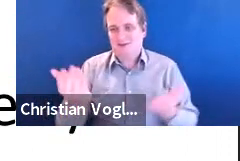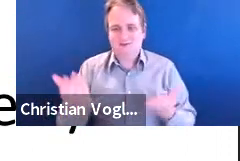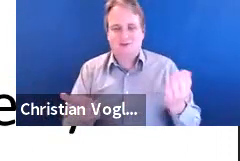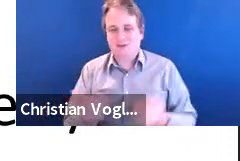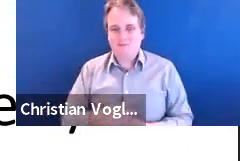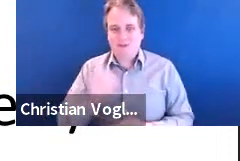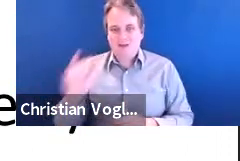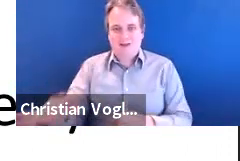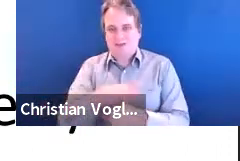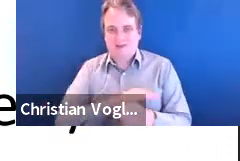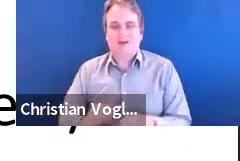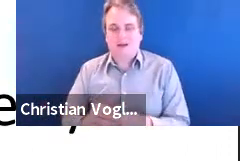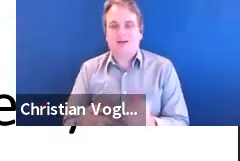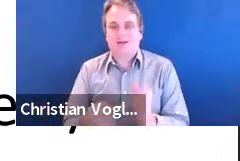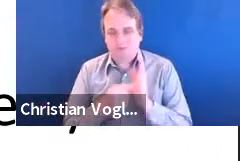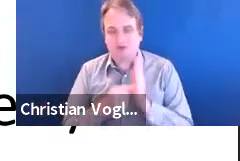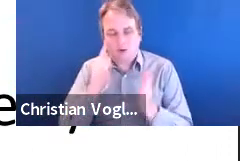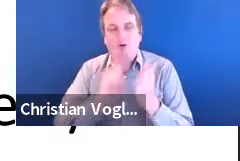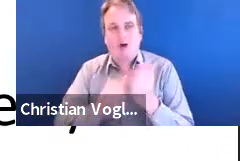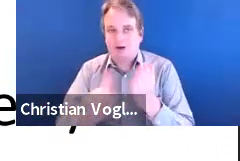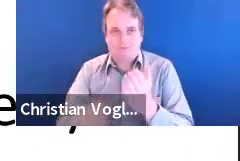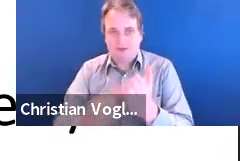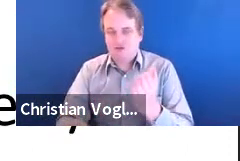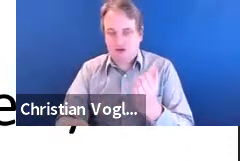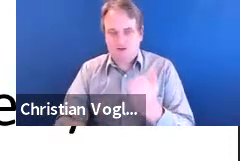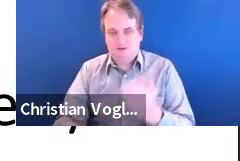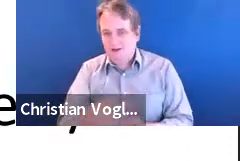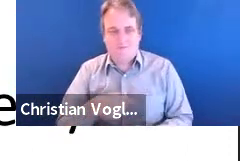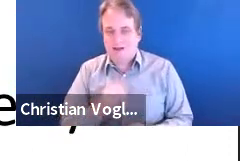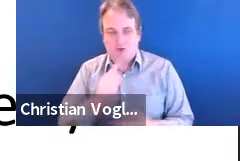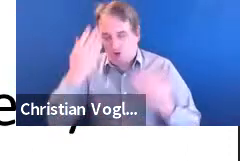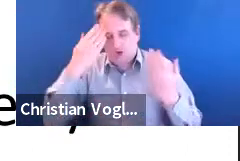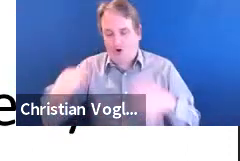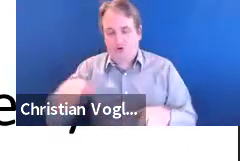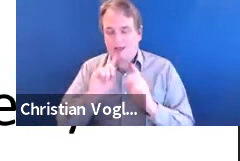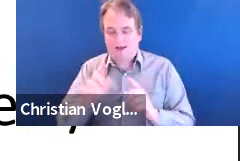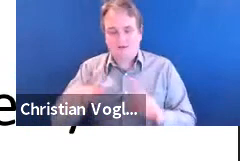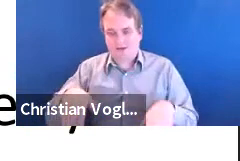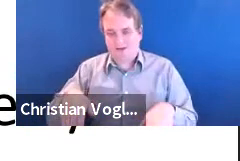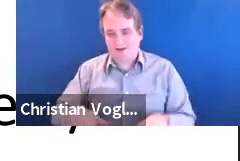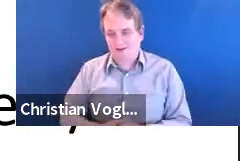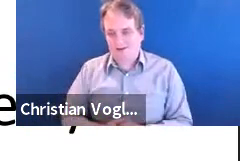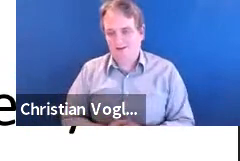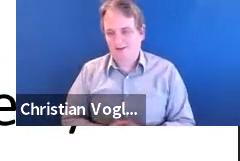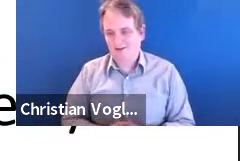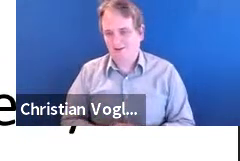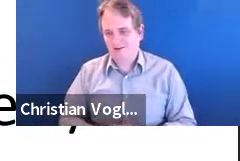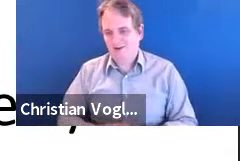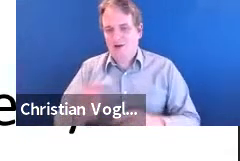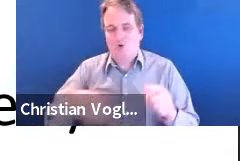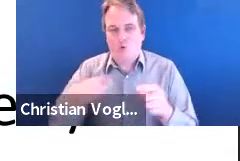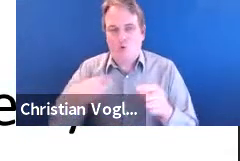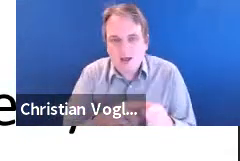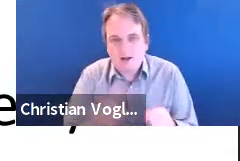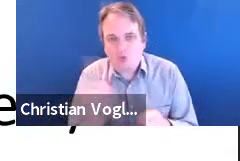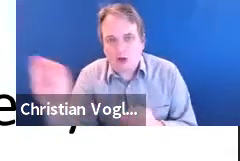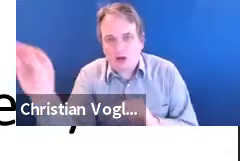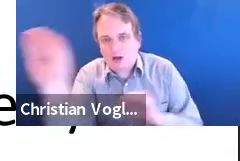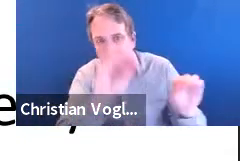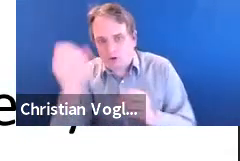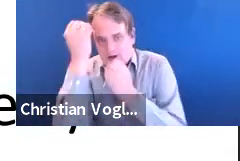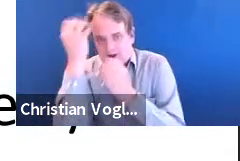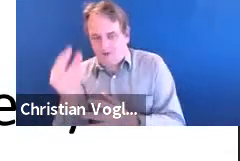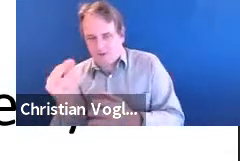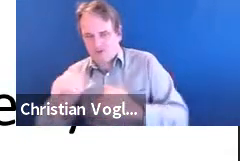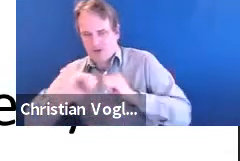vehicle space. So for us, this is an area ripe for research. We